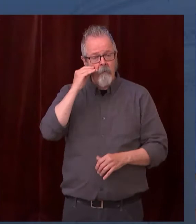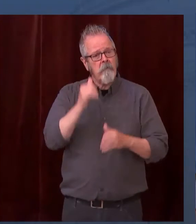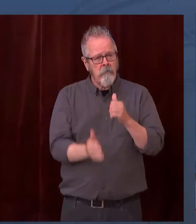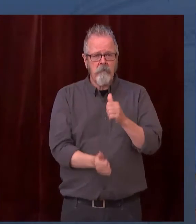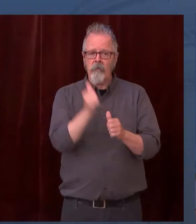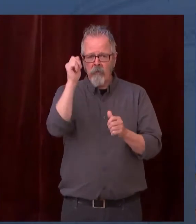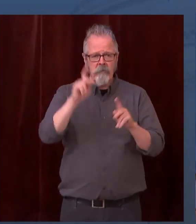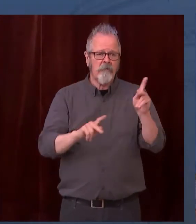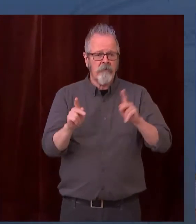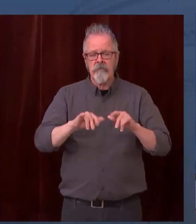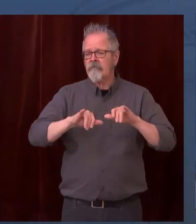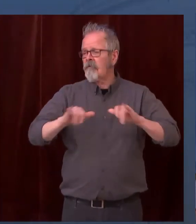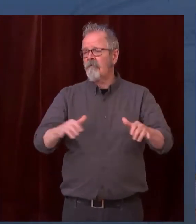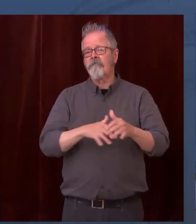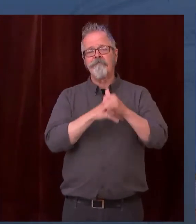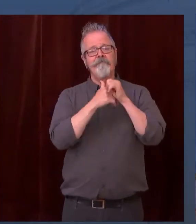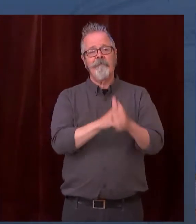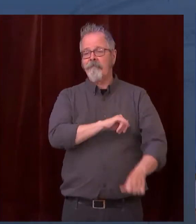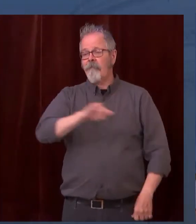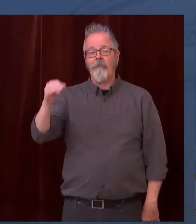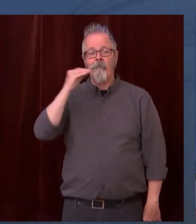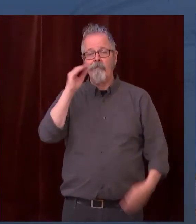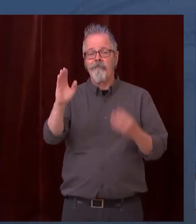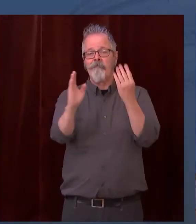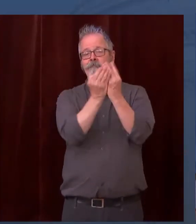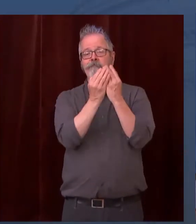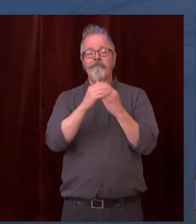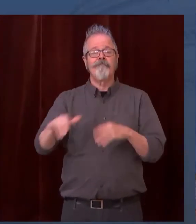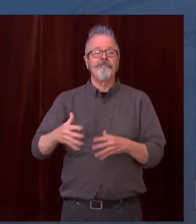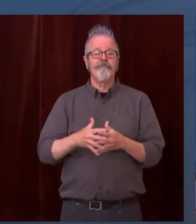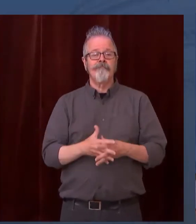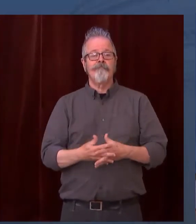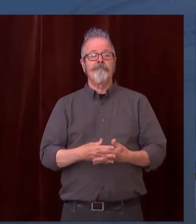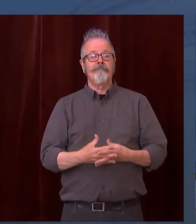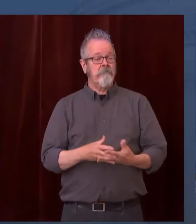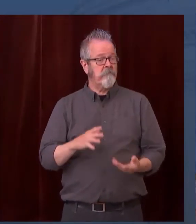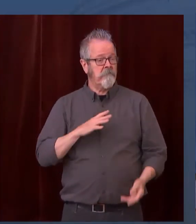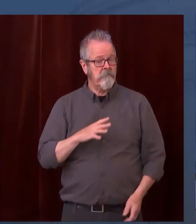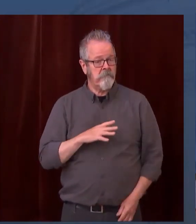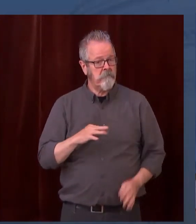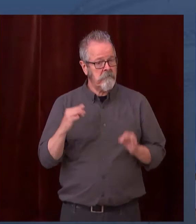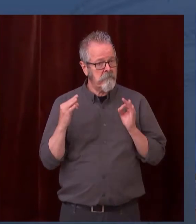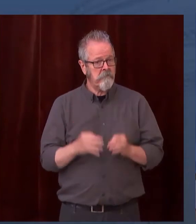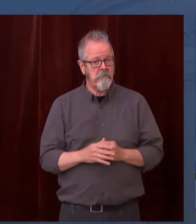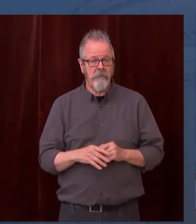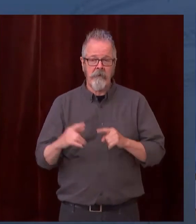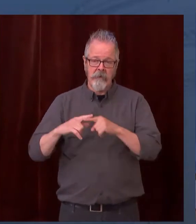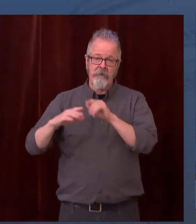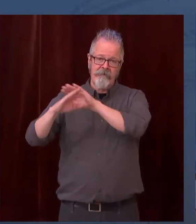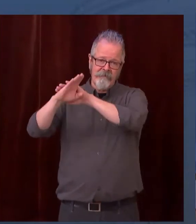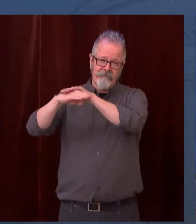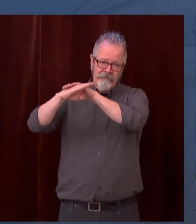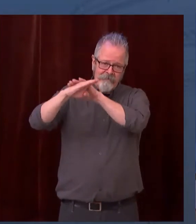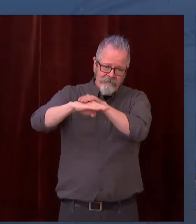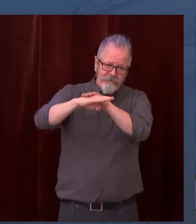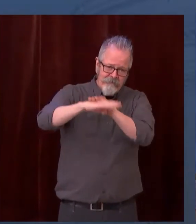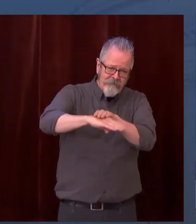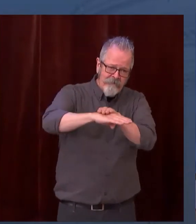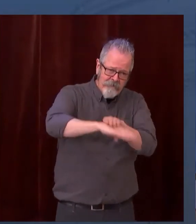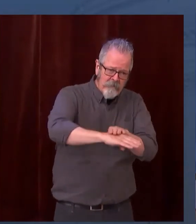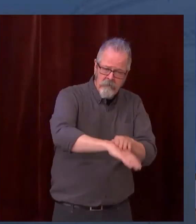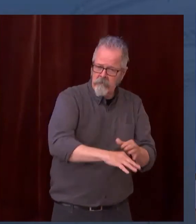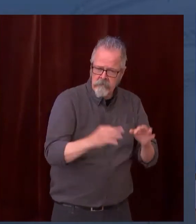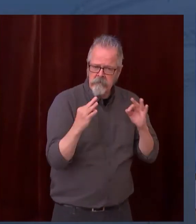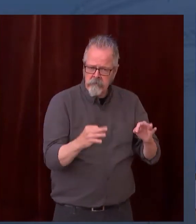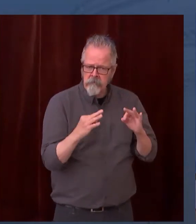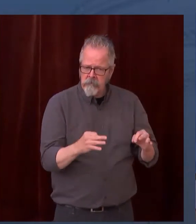a result of that, we bent this curve dramatically, as I've said, as perhaps as successfully as any other state.